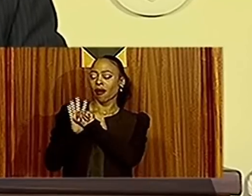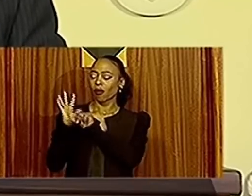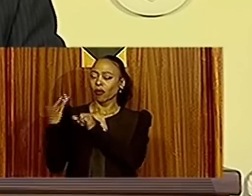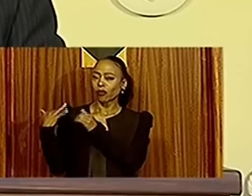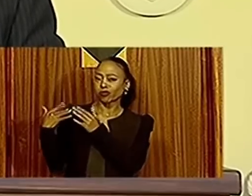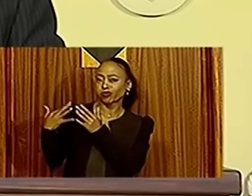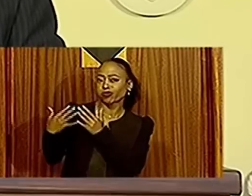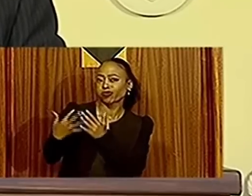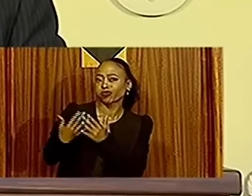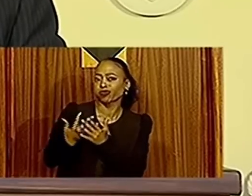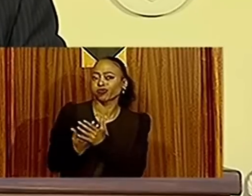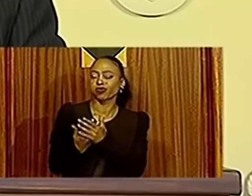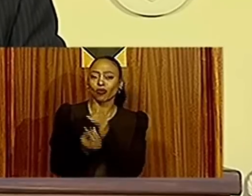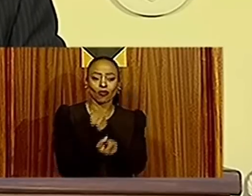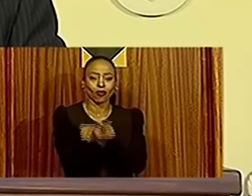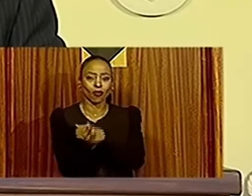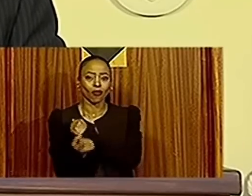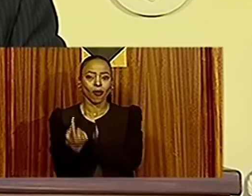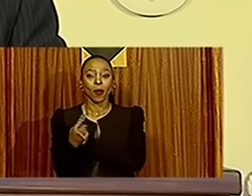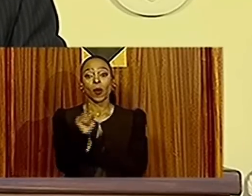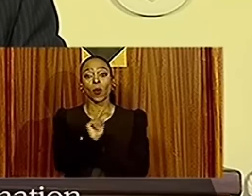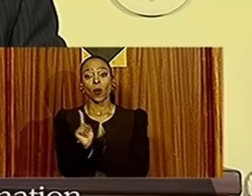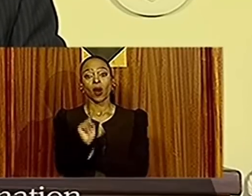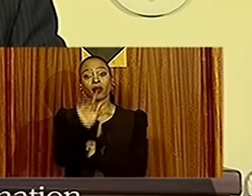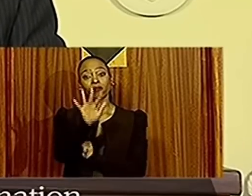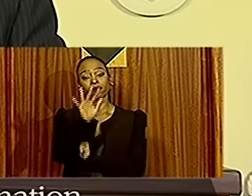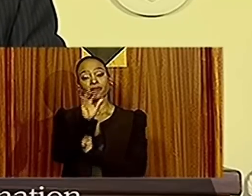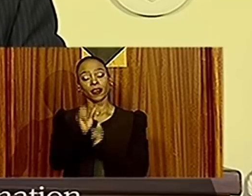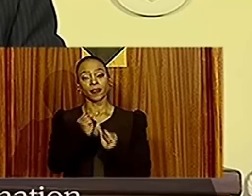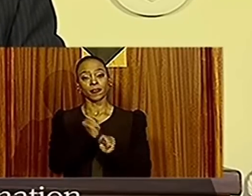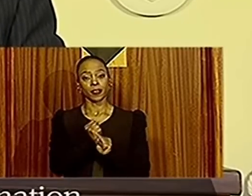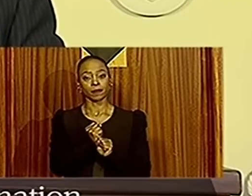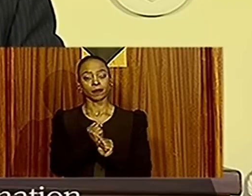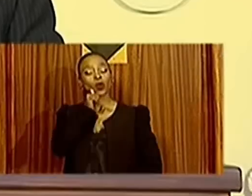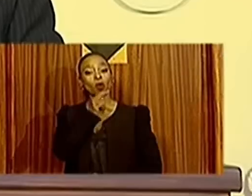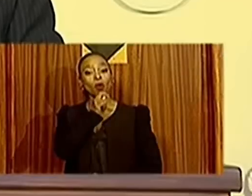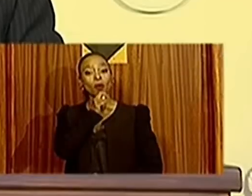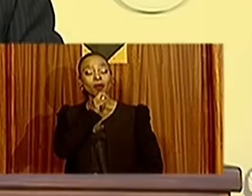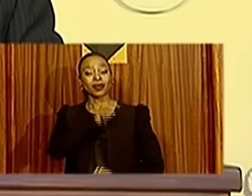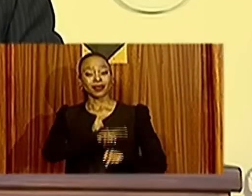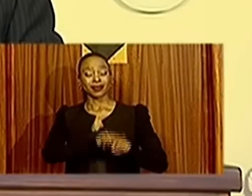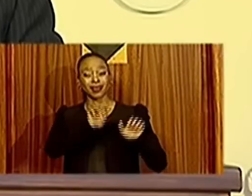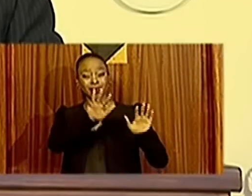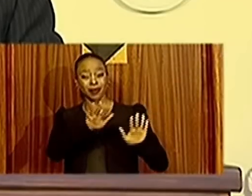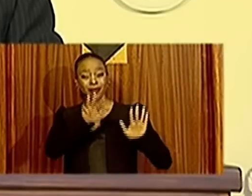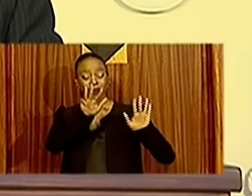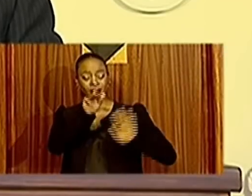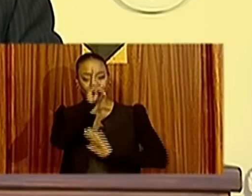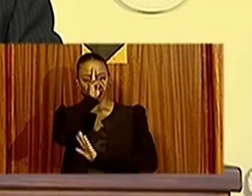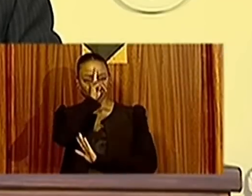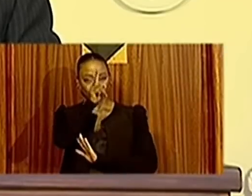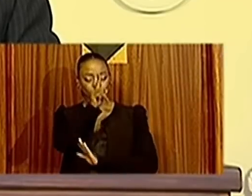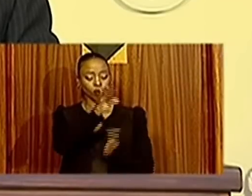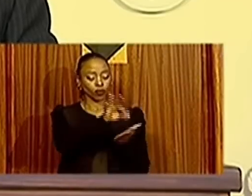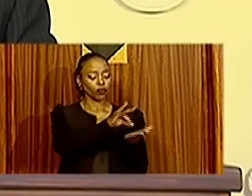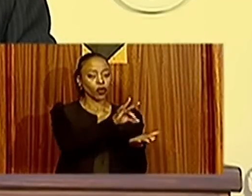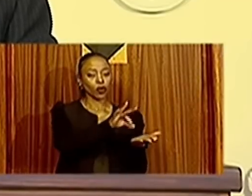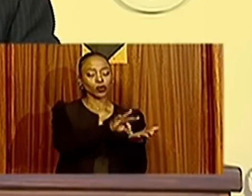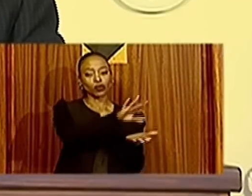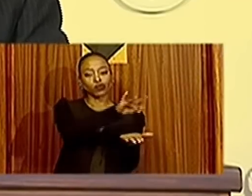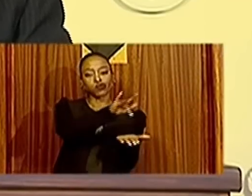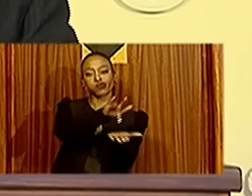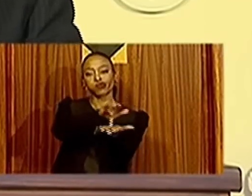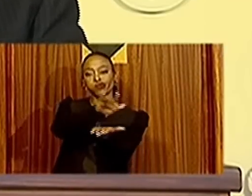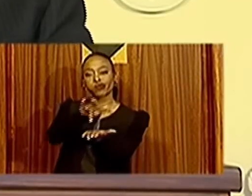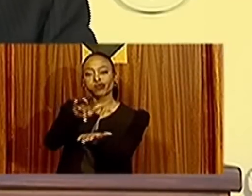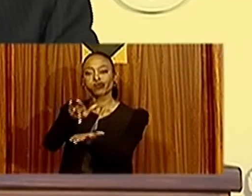the last 5 years. Tomorrow morning at 9 a.m. in voting stations and